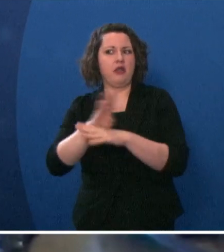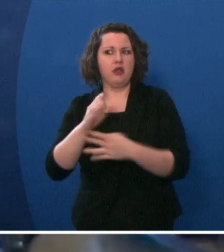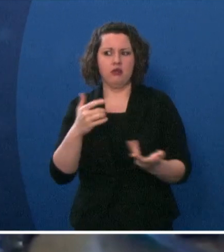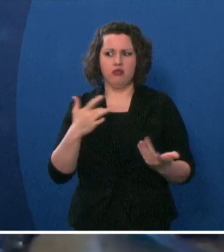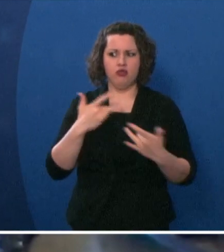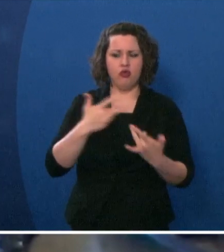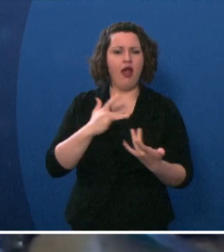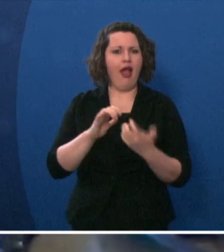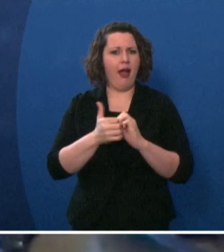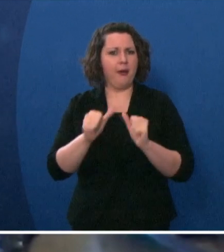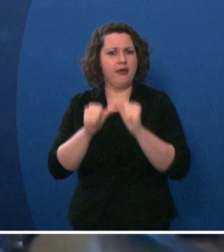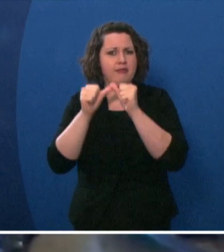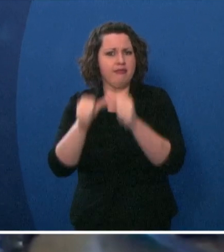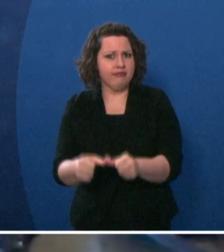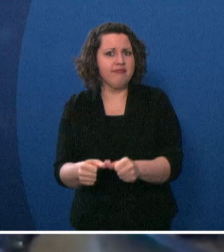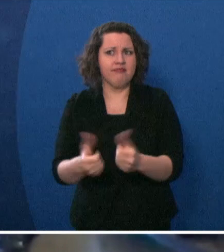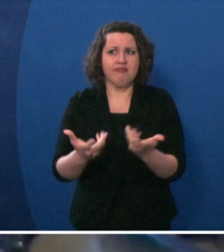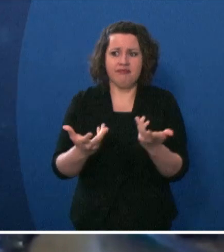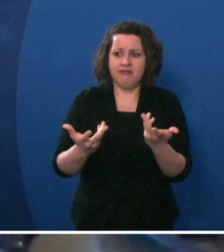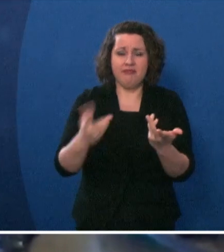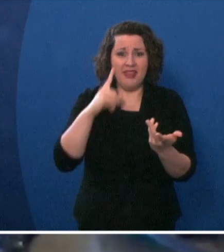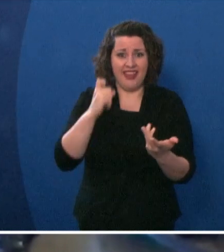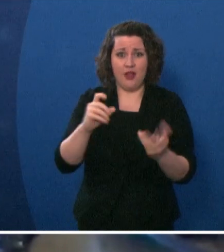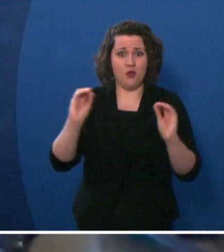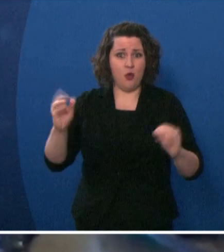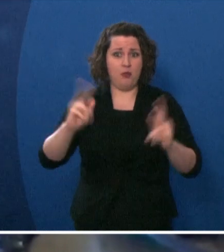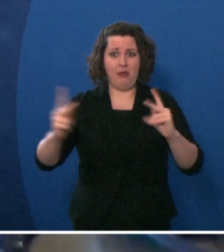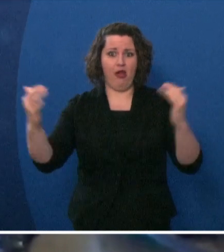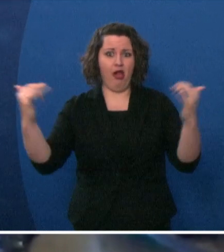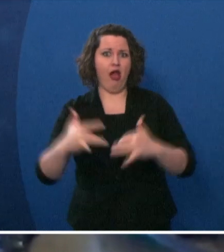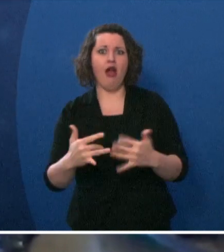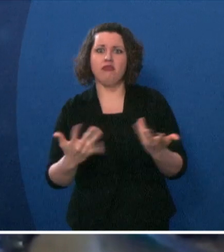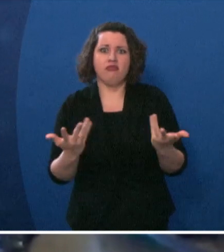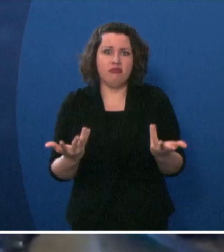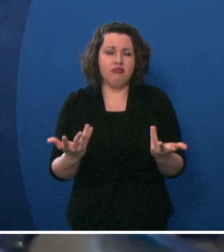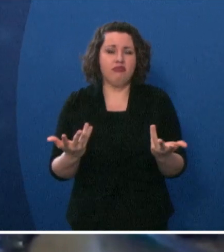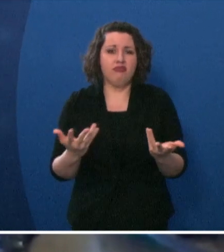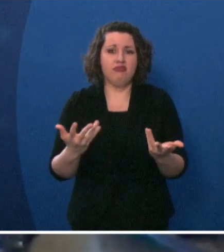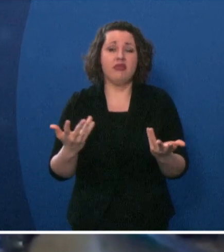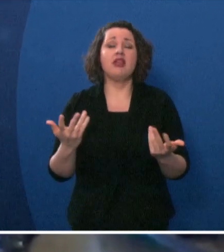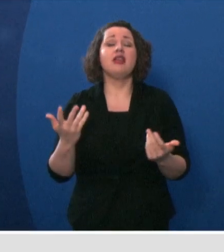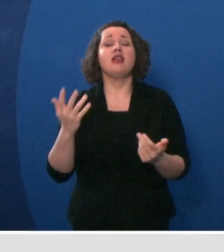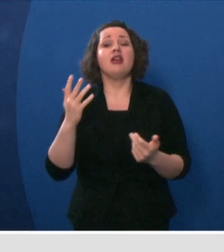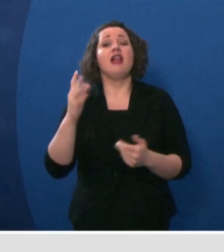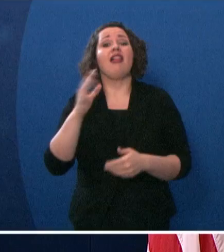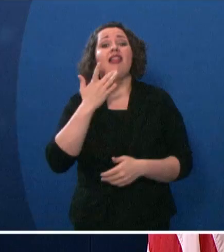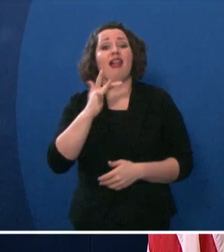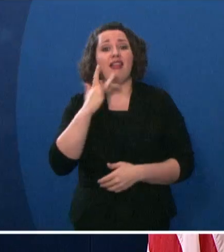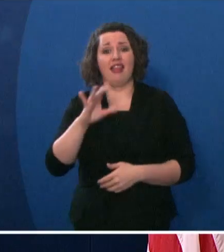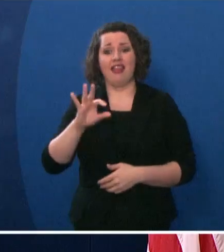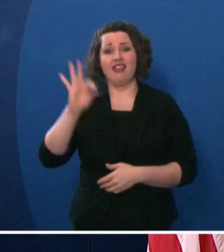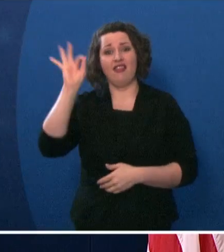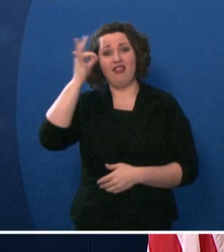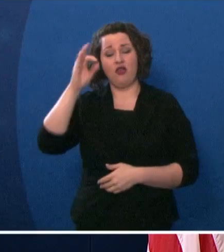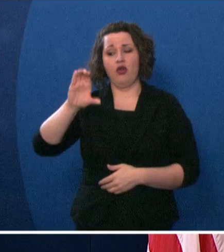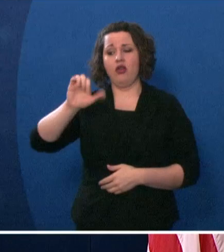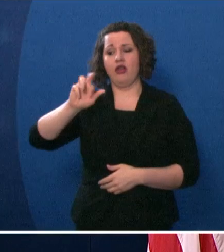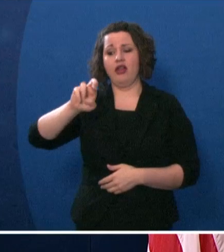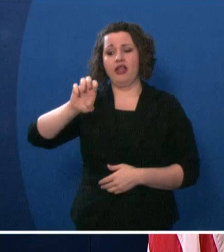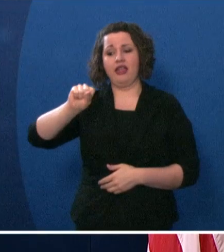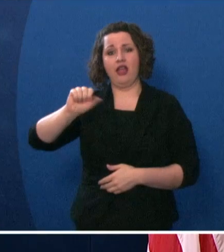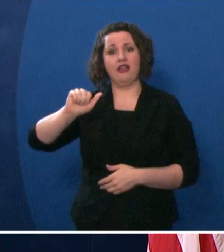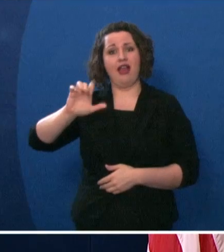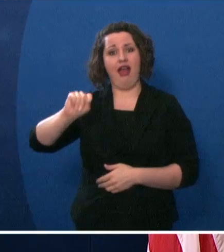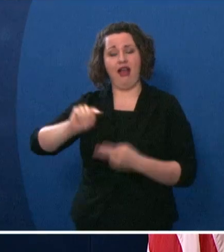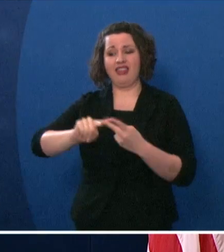we would survive without guests coming to our theaters. Fortunately, the Federal CARES Act and state assistance help